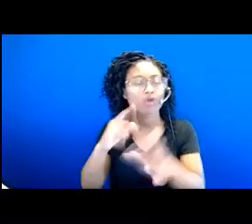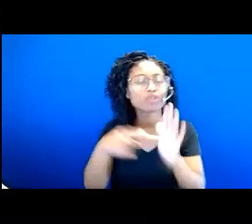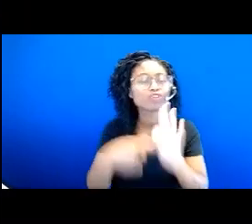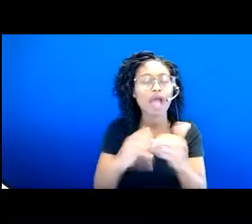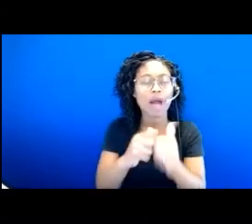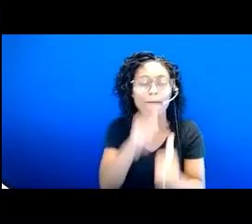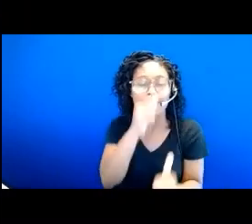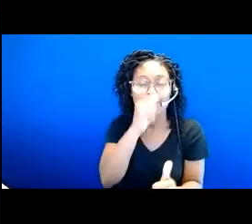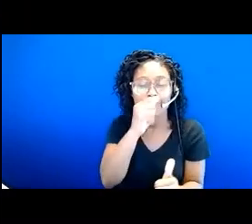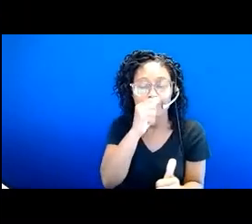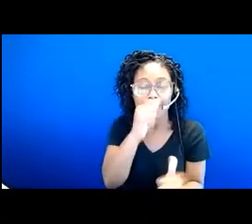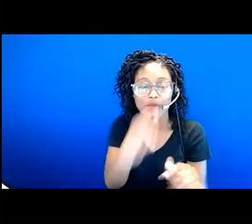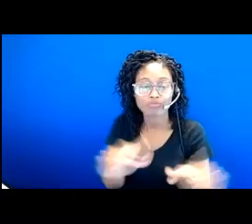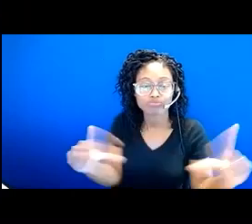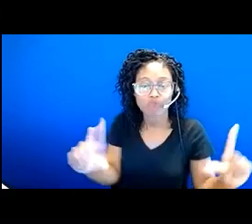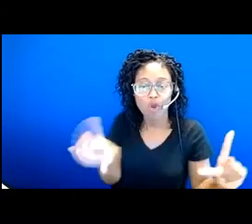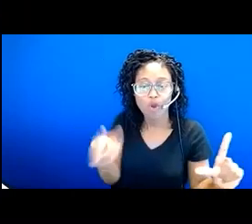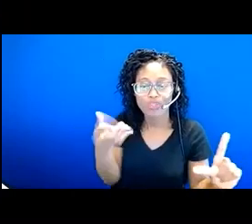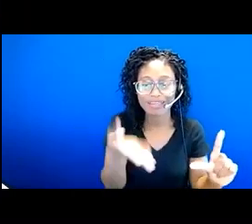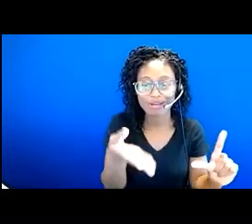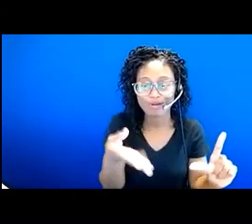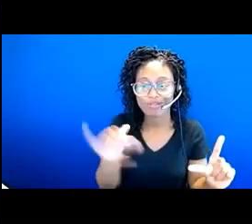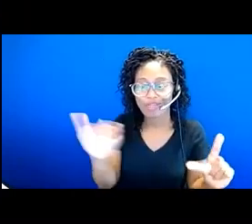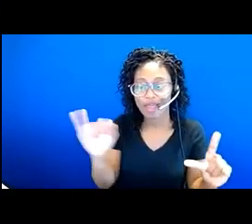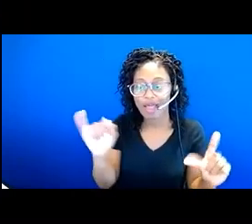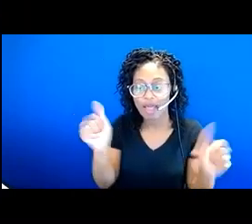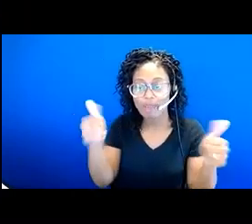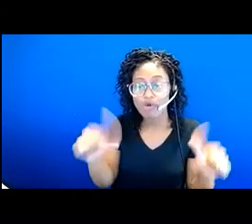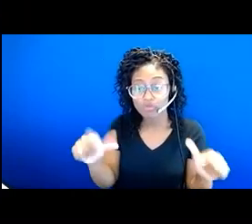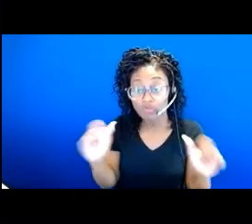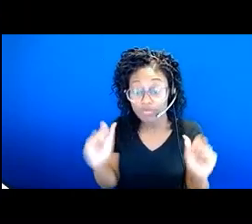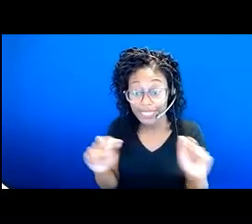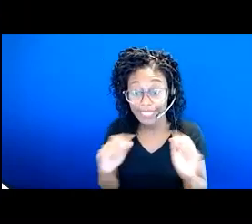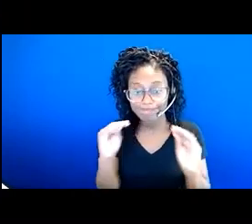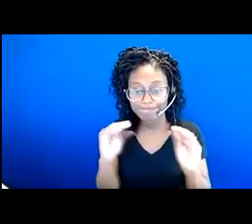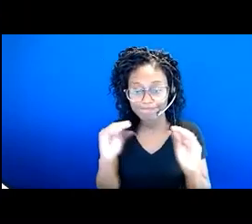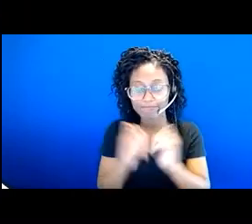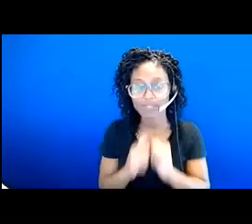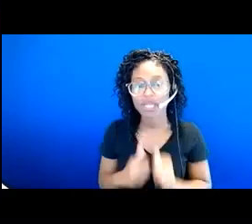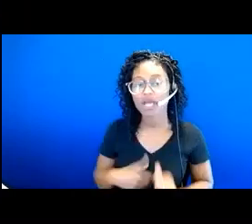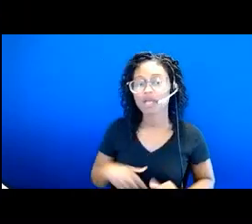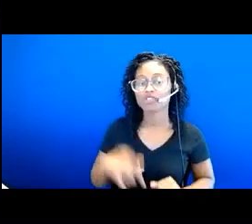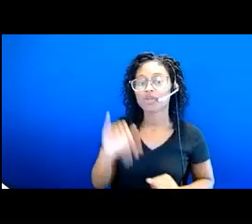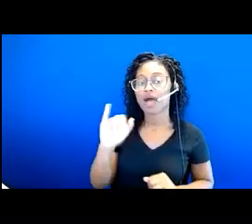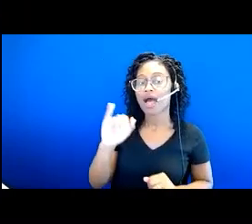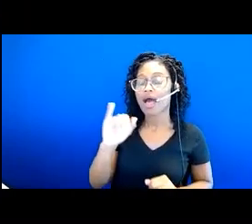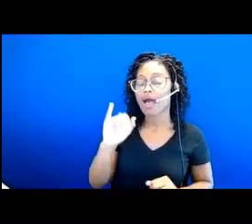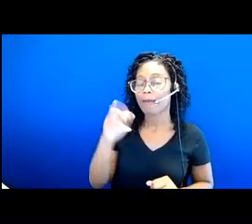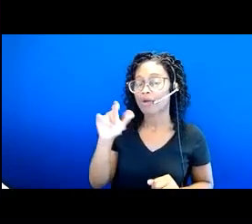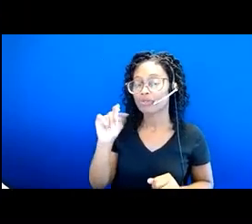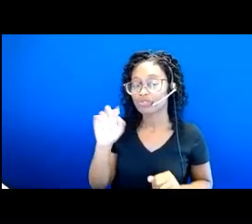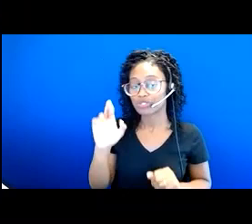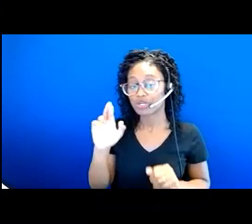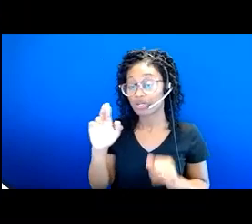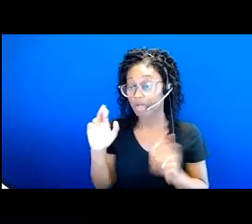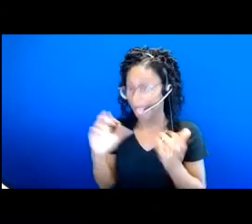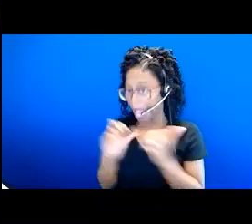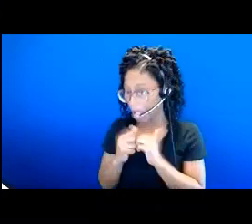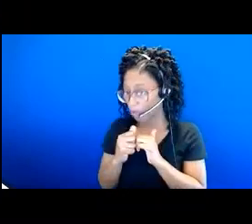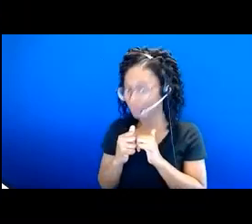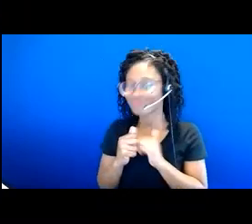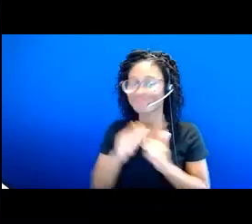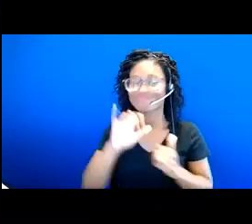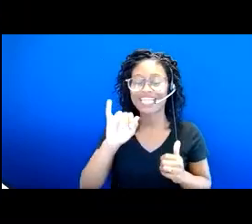be displayed here on the iPoster. But to do a video, you click on the Insert Video button, and I have